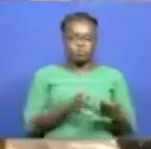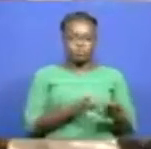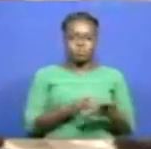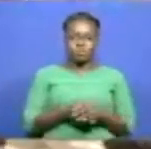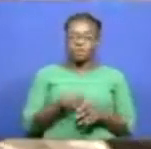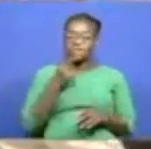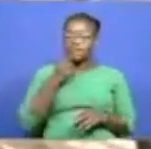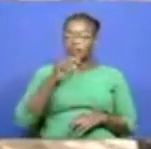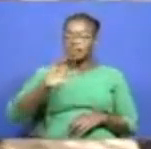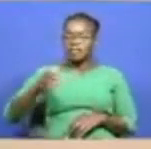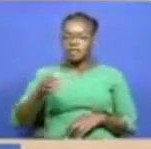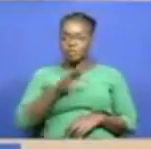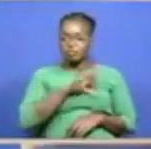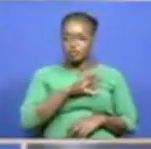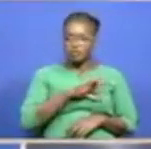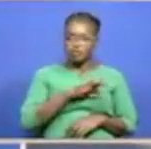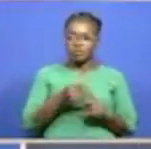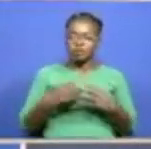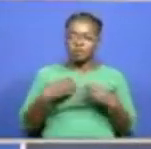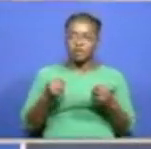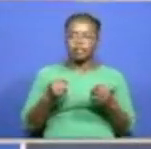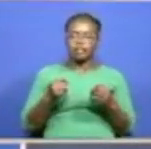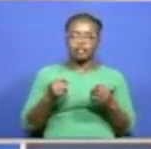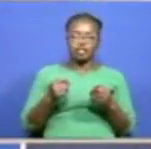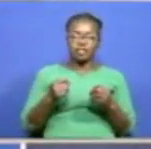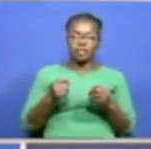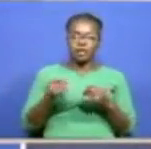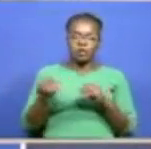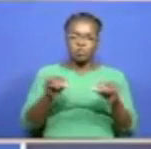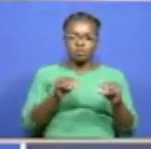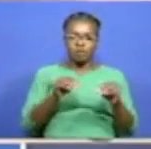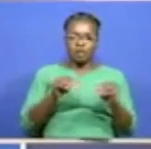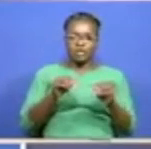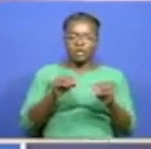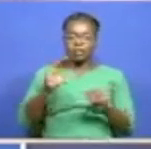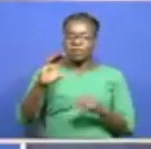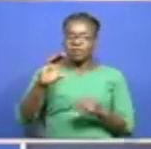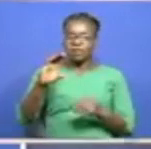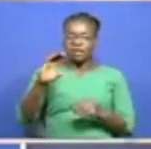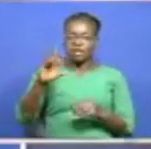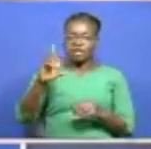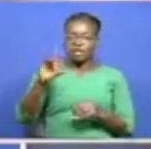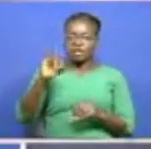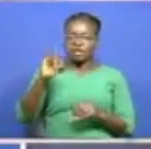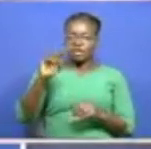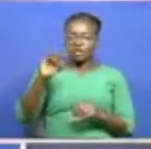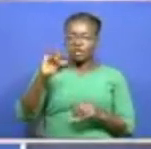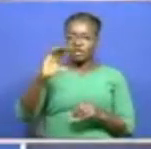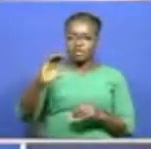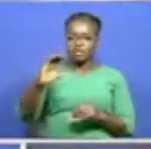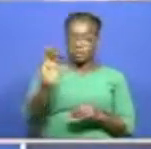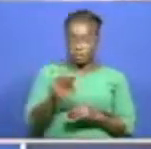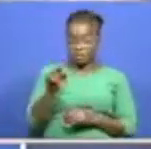Turkana County are set to benefit from health mobile clinics launched in the area by the regional government.